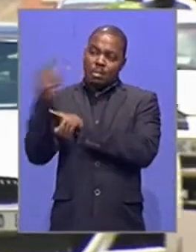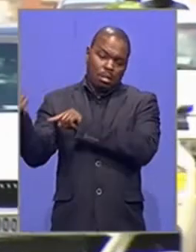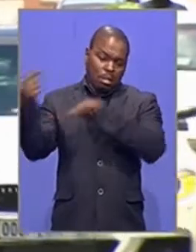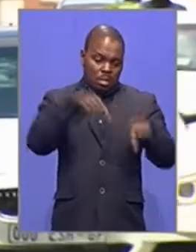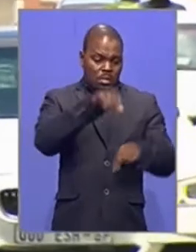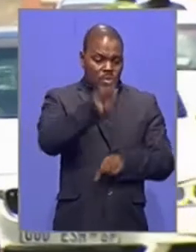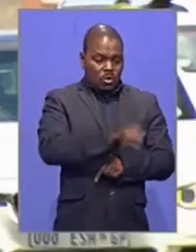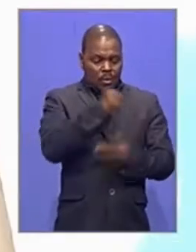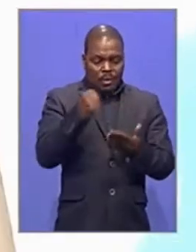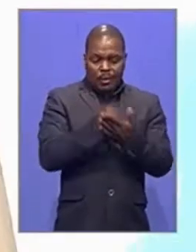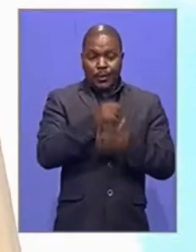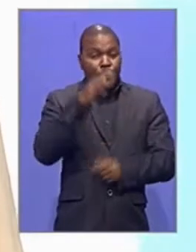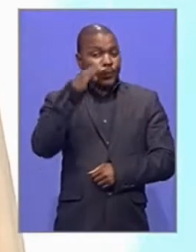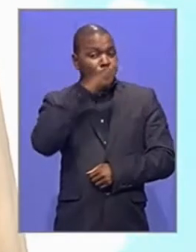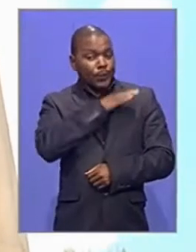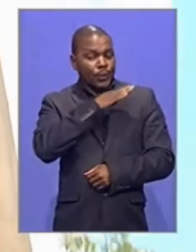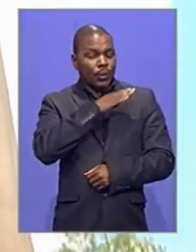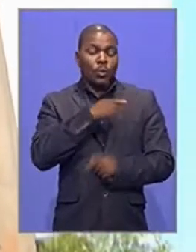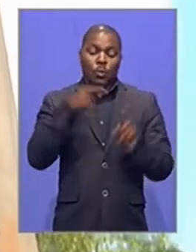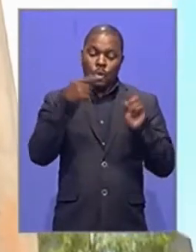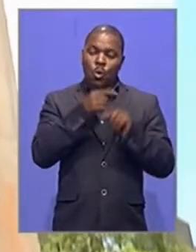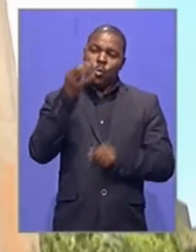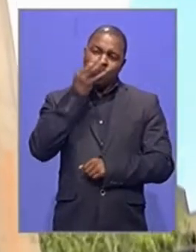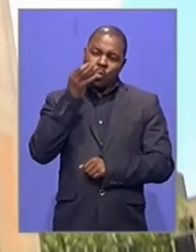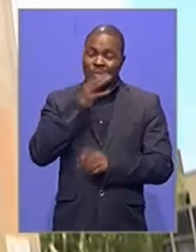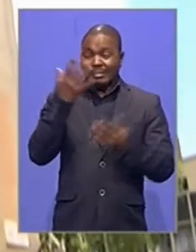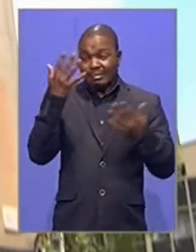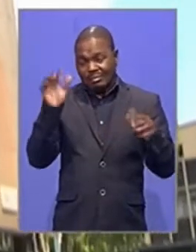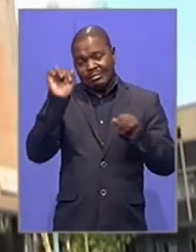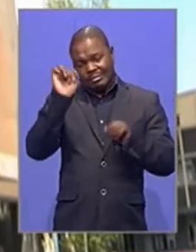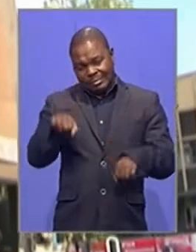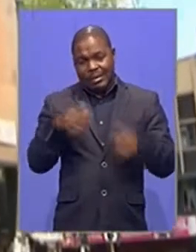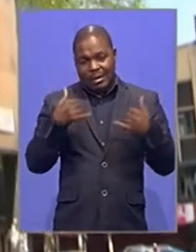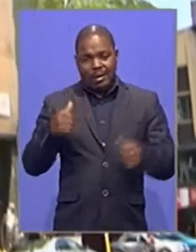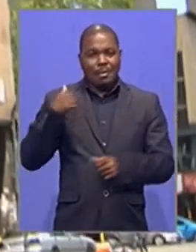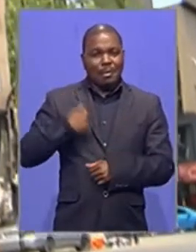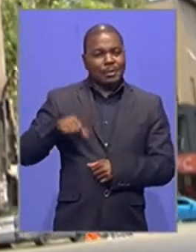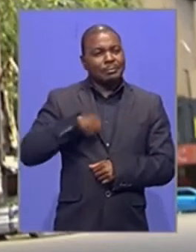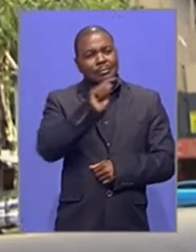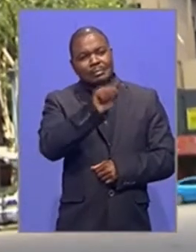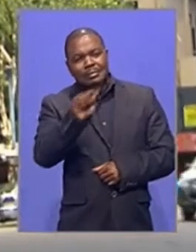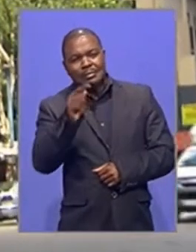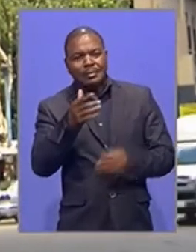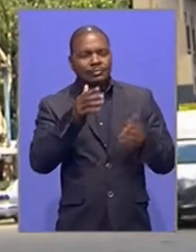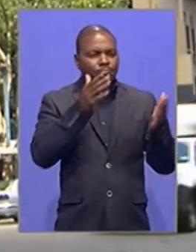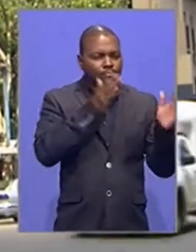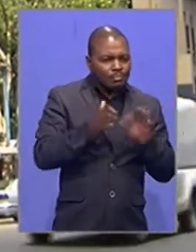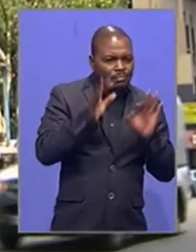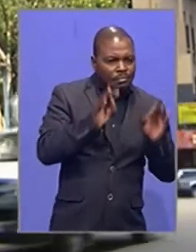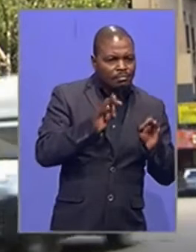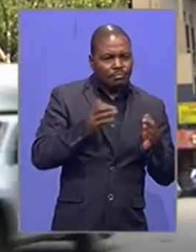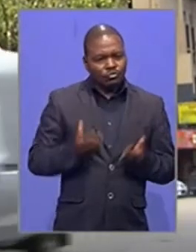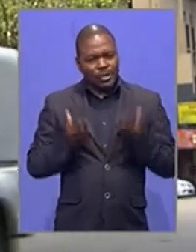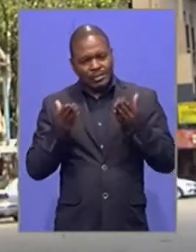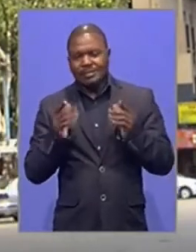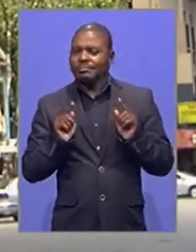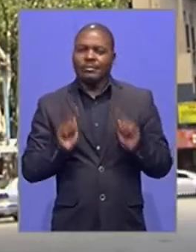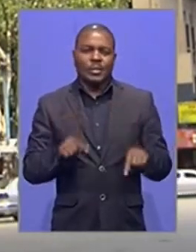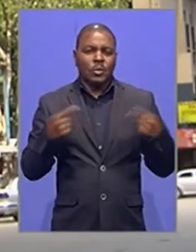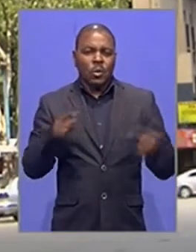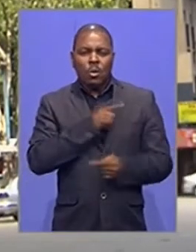ntle le molao, Mashaba o re se se dira gore go be boima gore mebasepala e beakanye go aba ditirelo ka tshwanelo ka